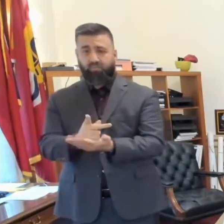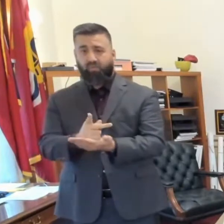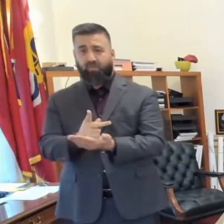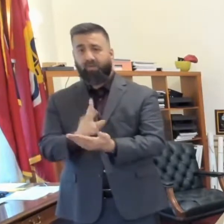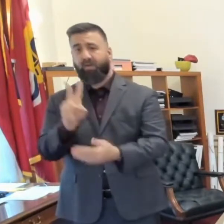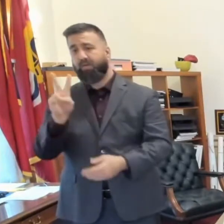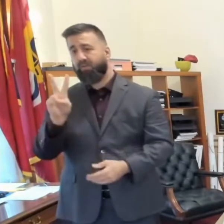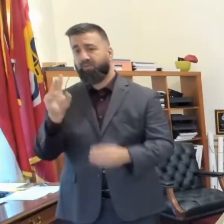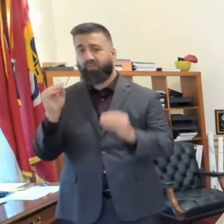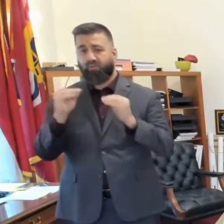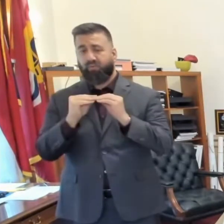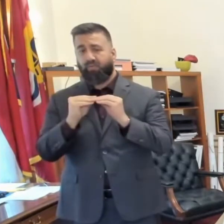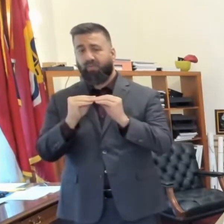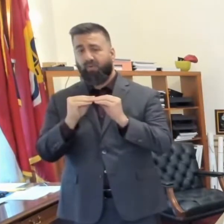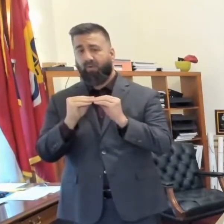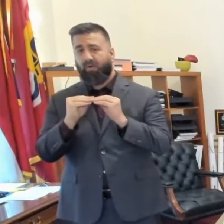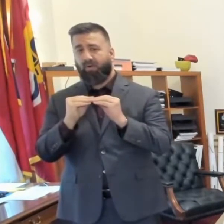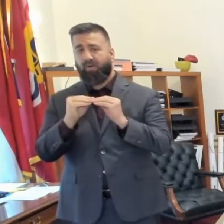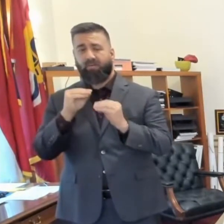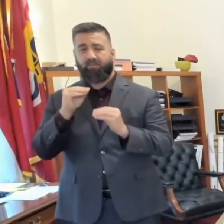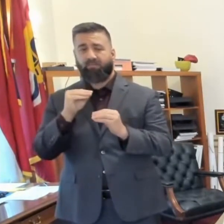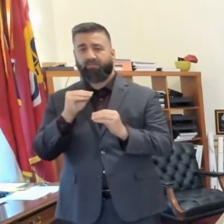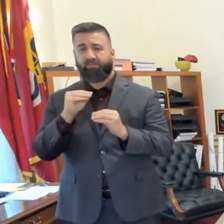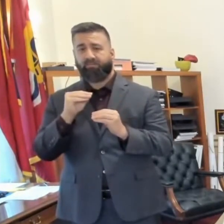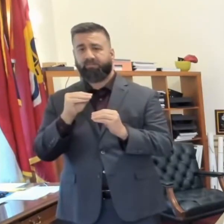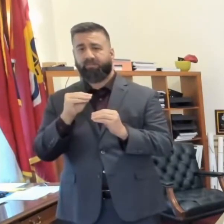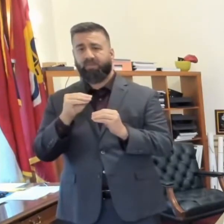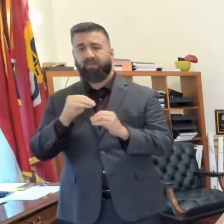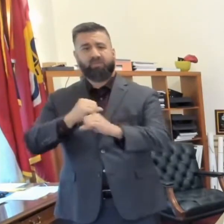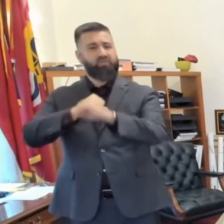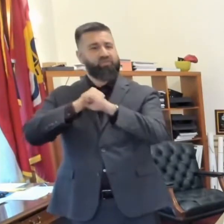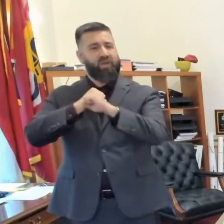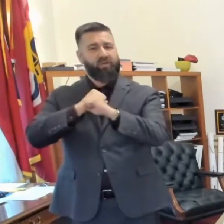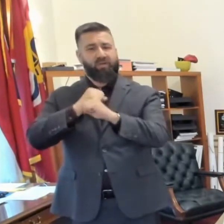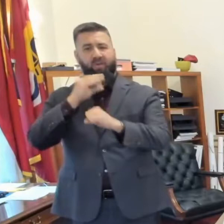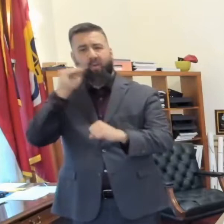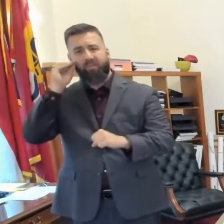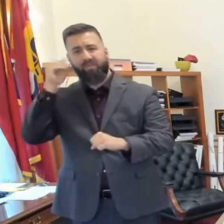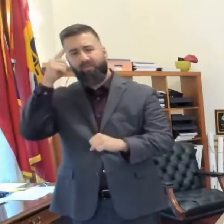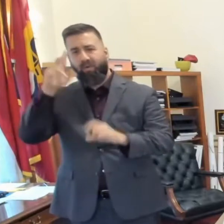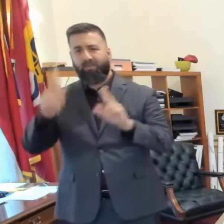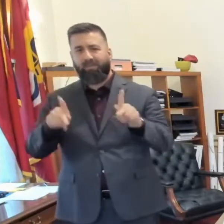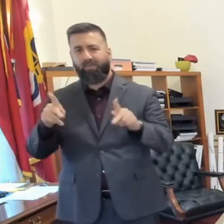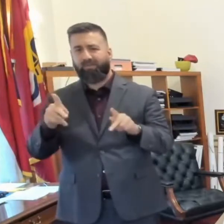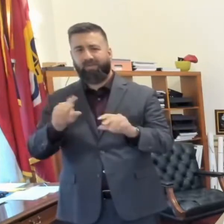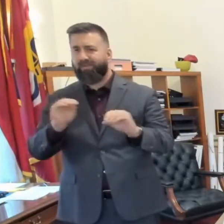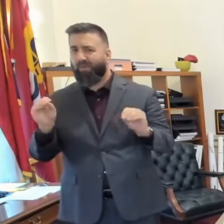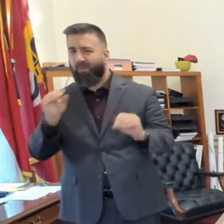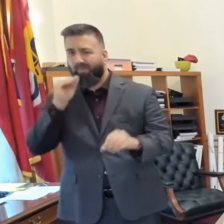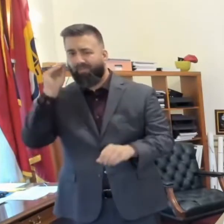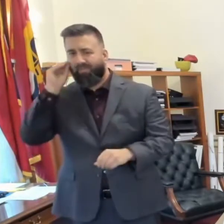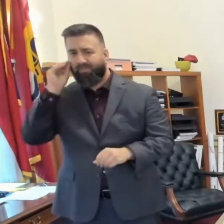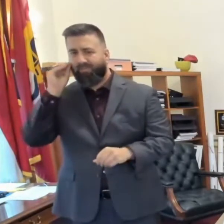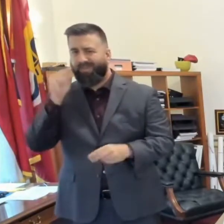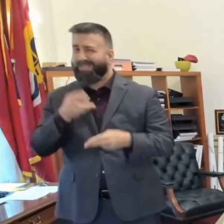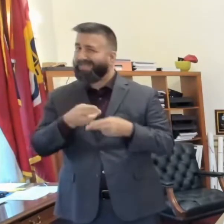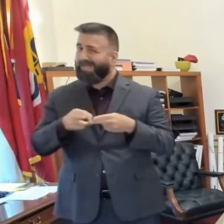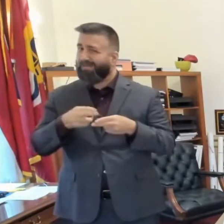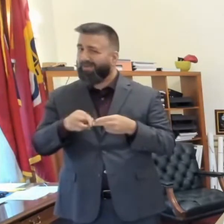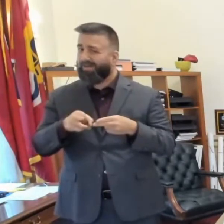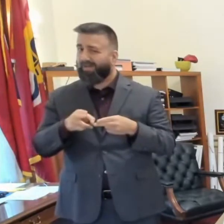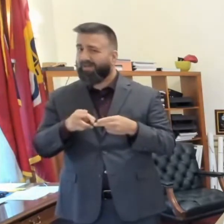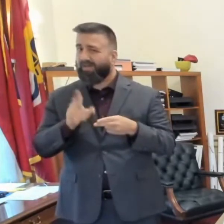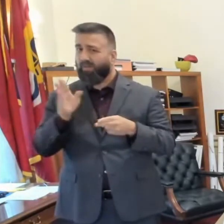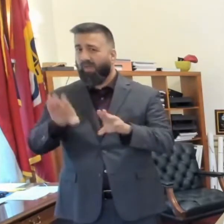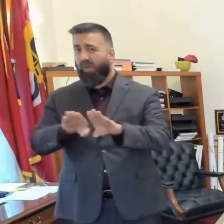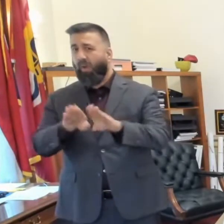more shelters, homeless shelters. And these are temporary, will be opened here middle to